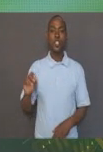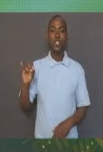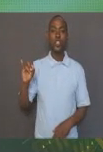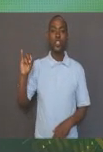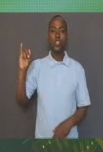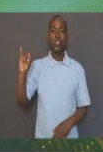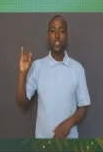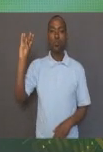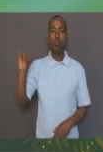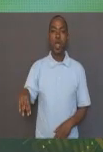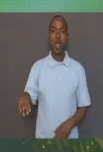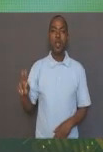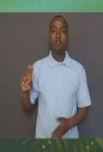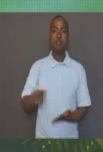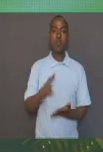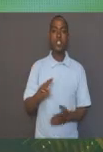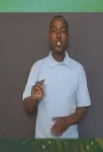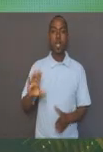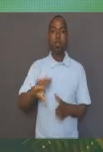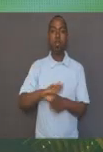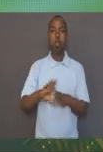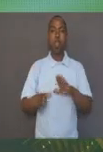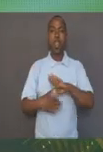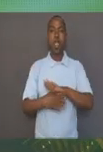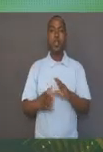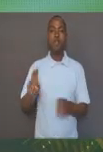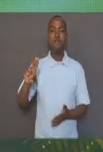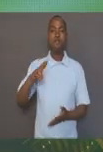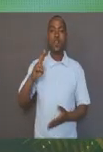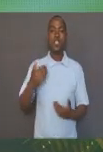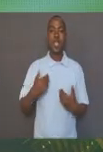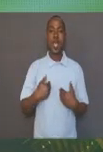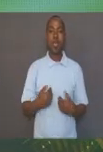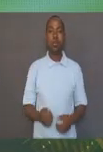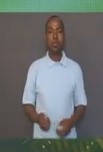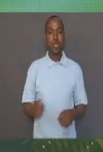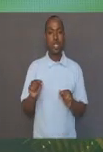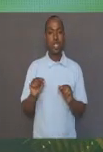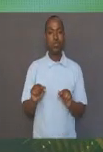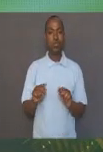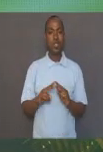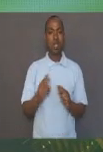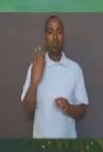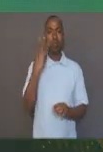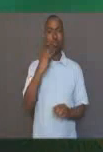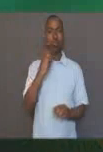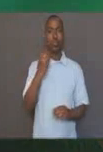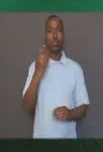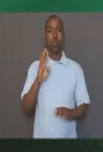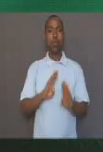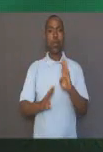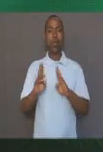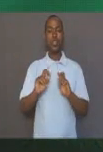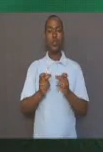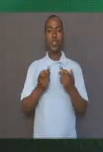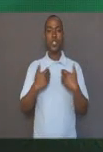Gondar University. They have active biology departments as well.